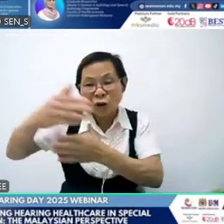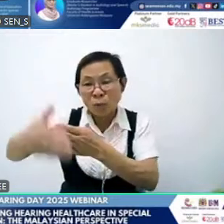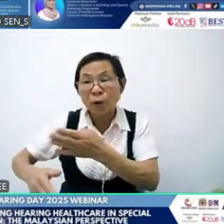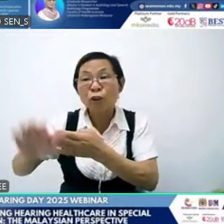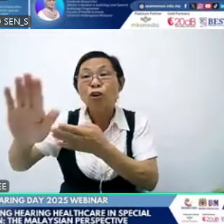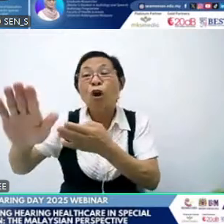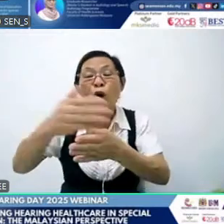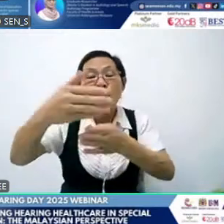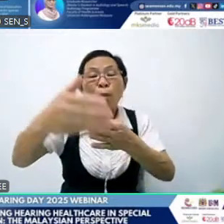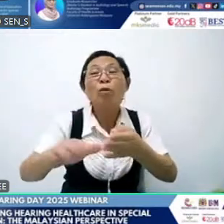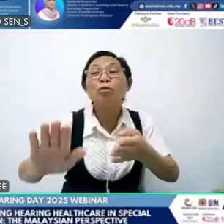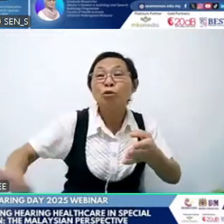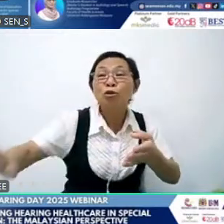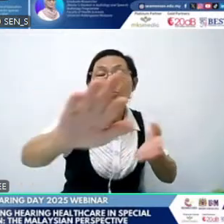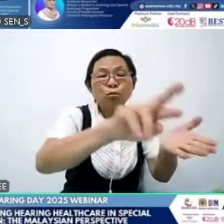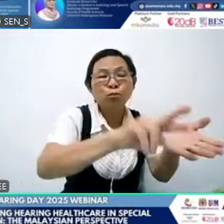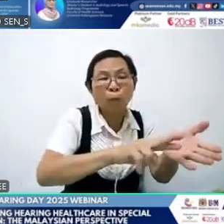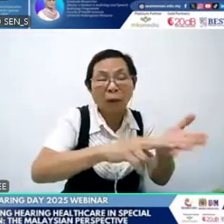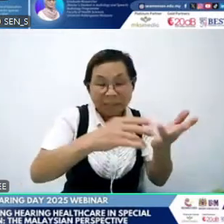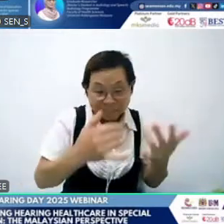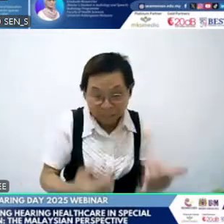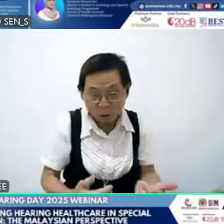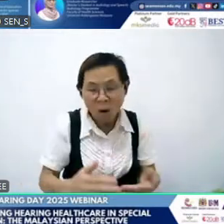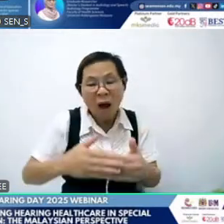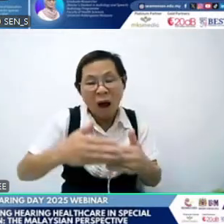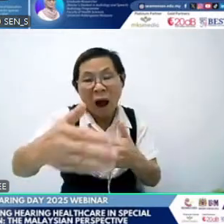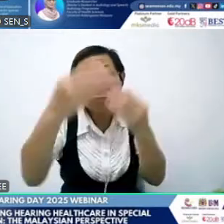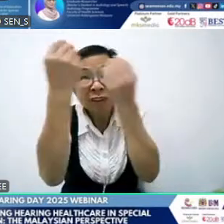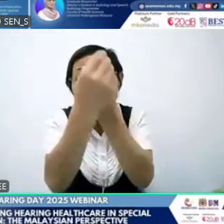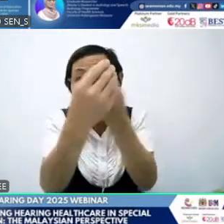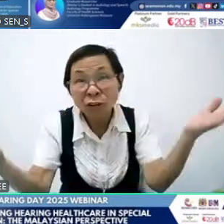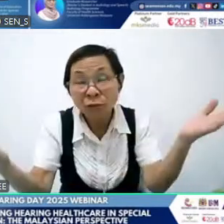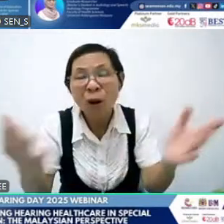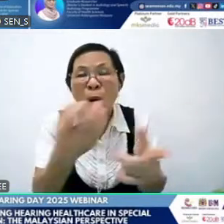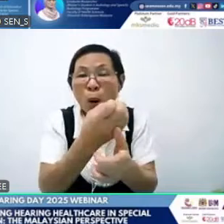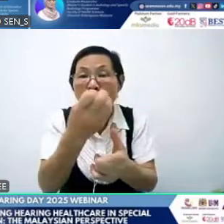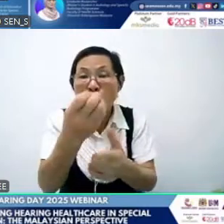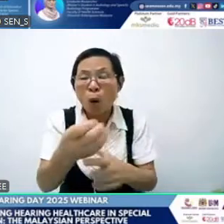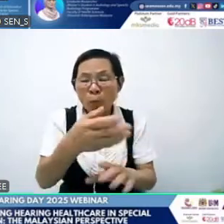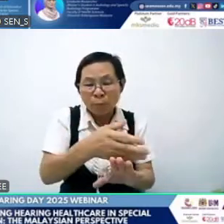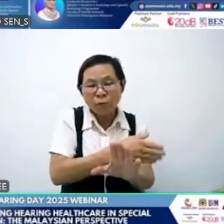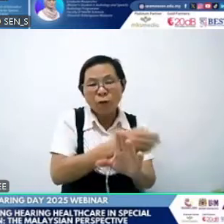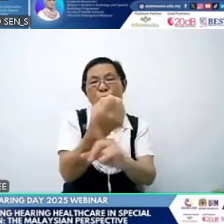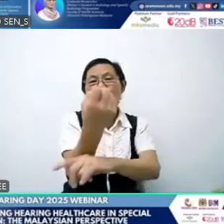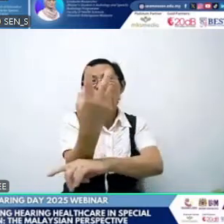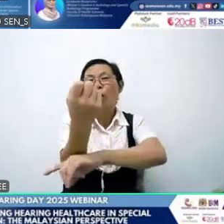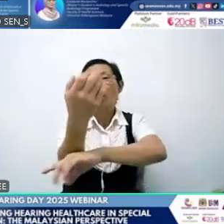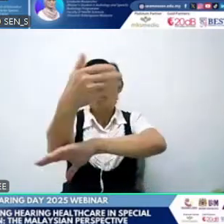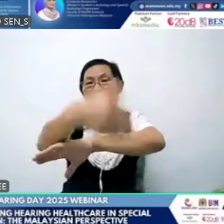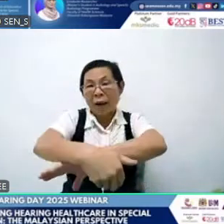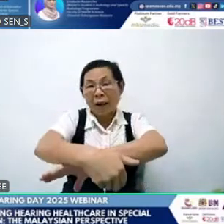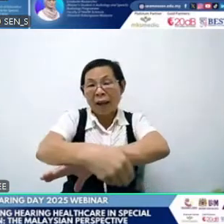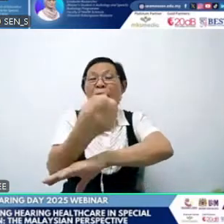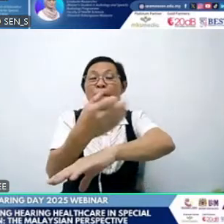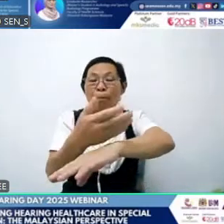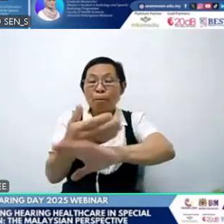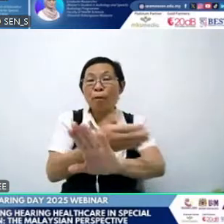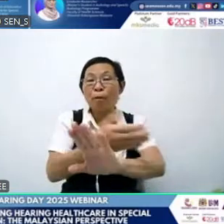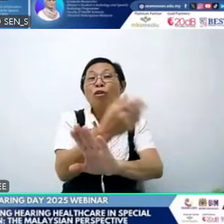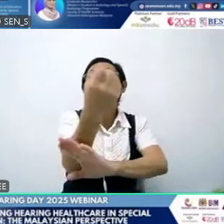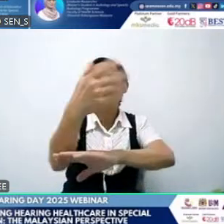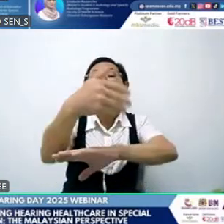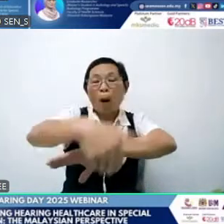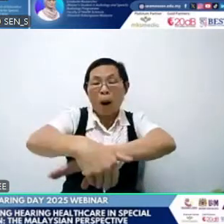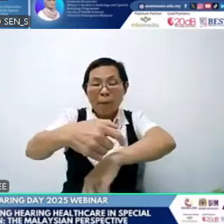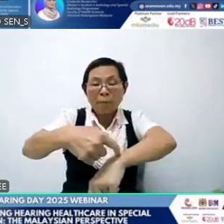registration and evaluation within today after the announcement or before 12 midnight Malaysian time.